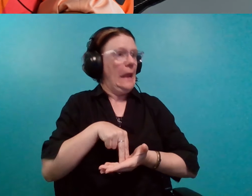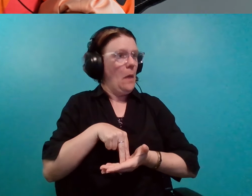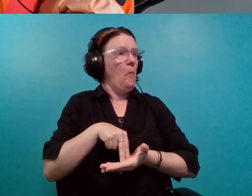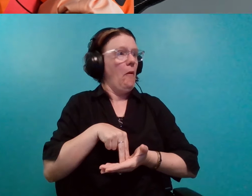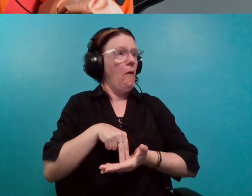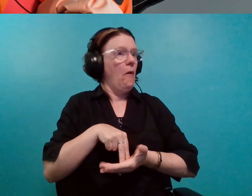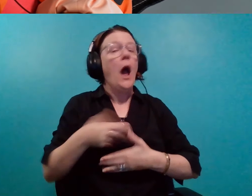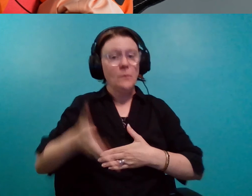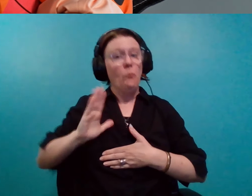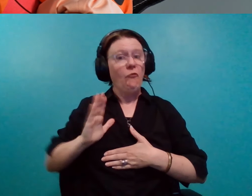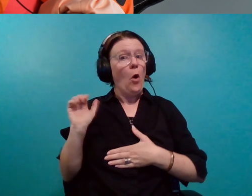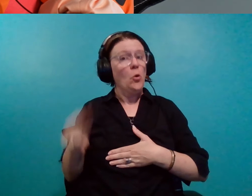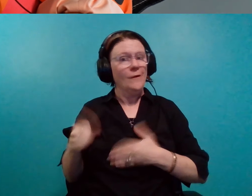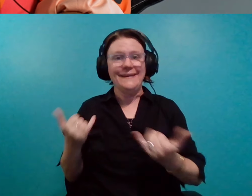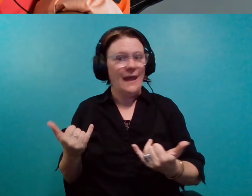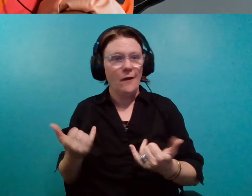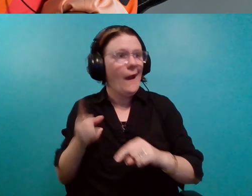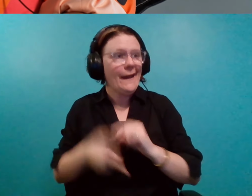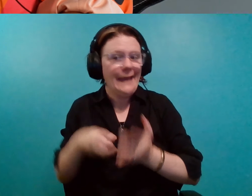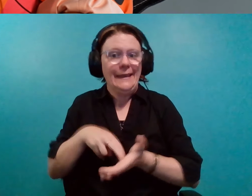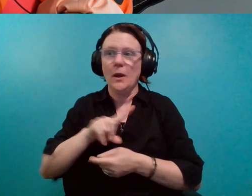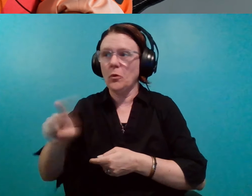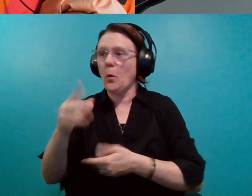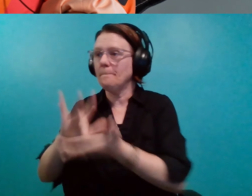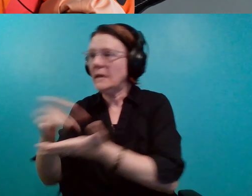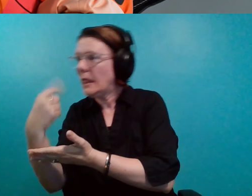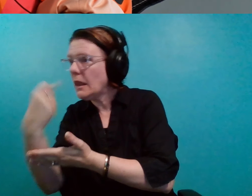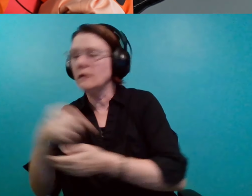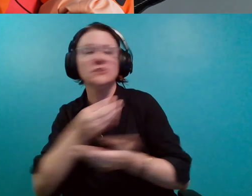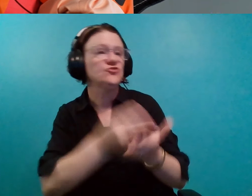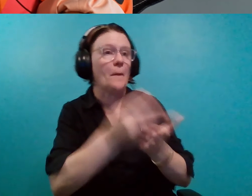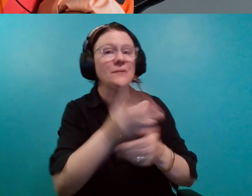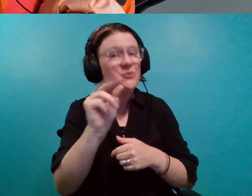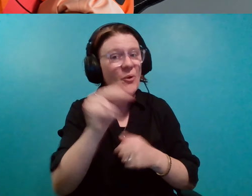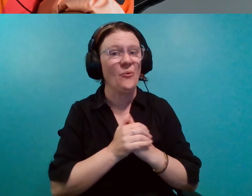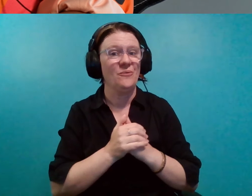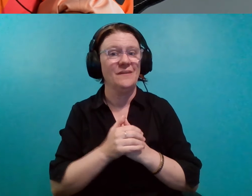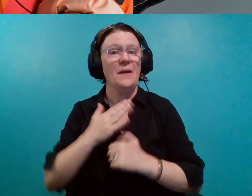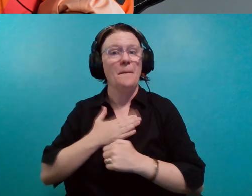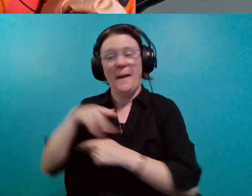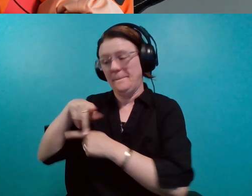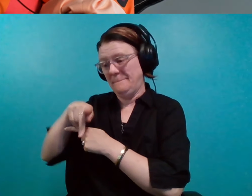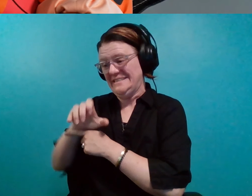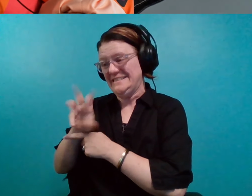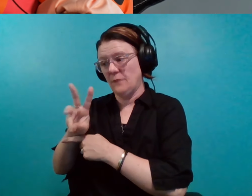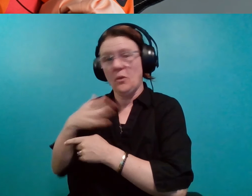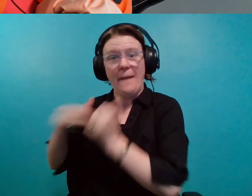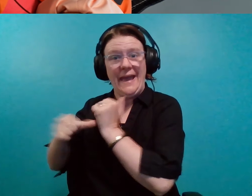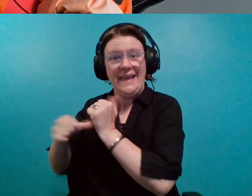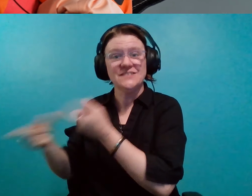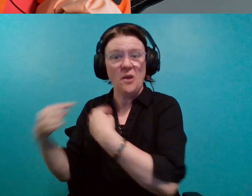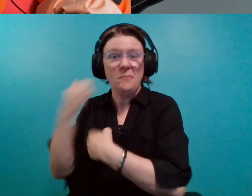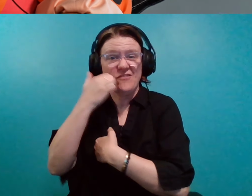say, hey, like I used to as an able-bodied person, and get up and take my meds, go shopping, go do this. No, I have to rely on my aides to come every